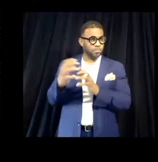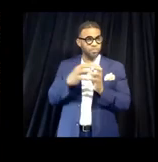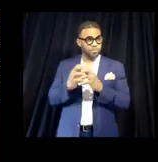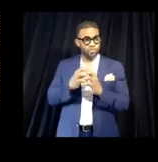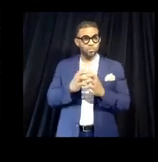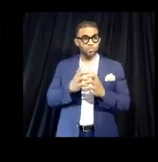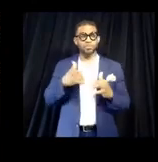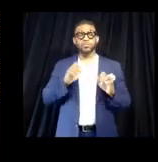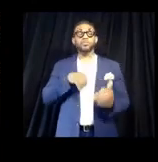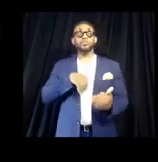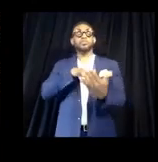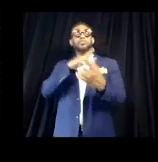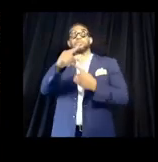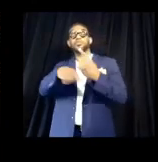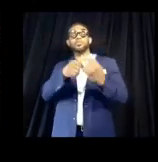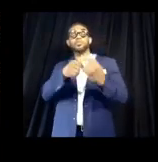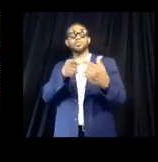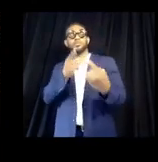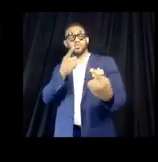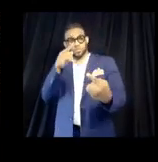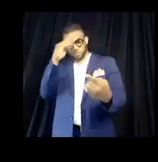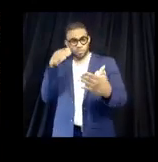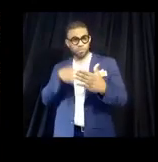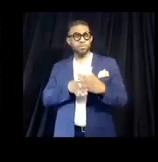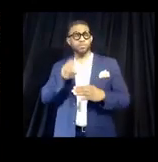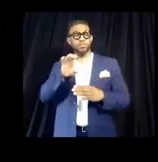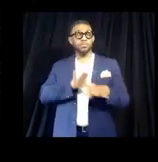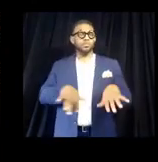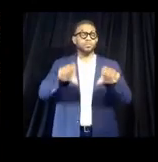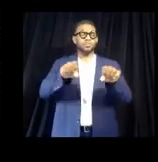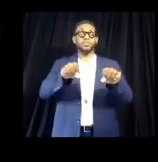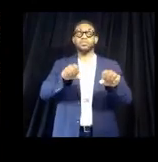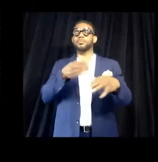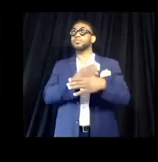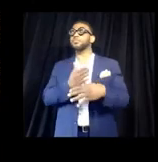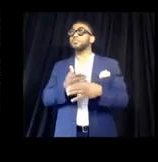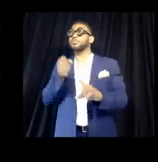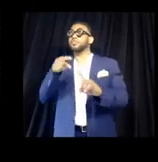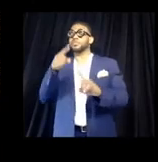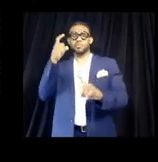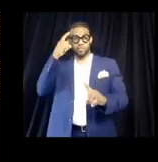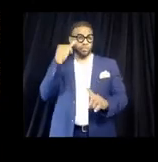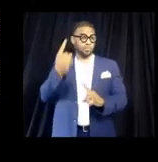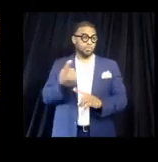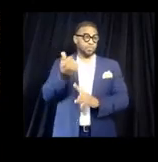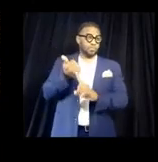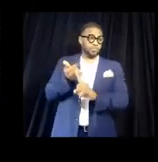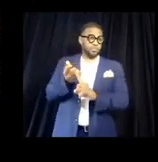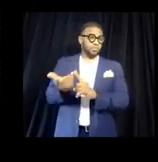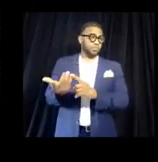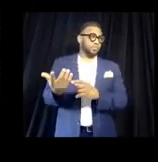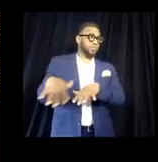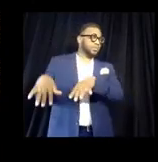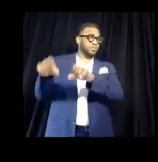Through intersectionalities, we confront global anti-Blackness and colonialism, agitating the notion of singular selves